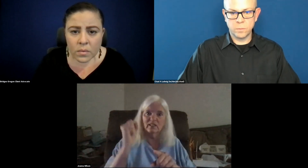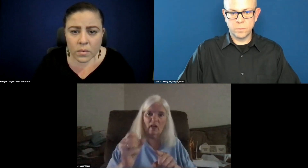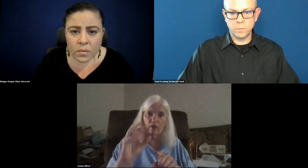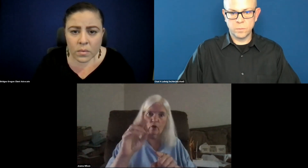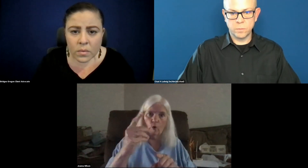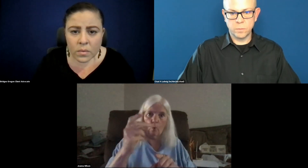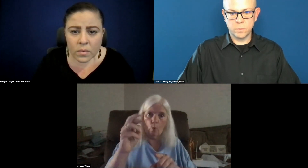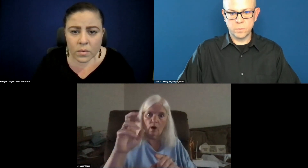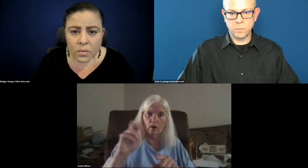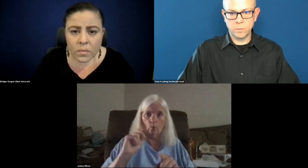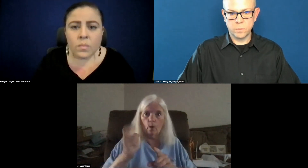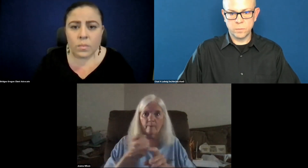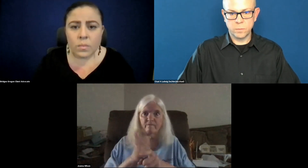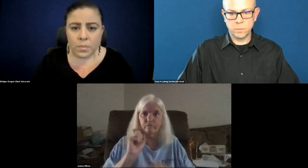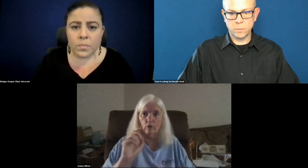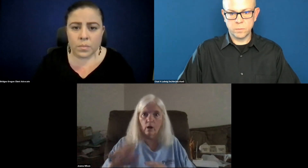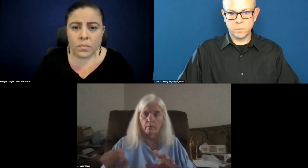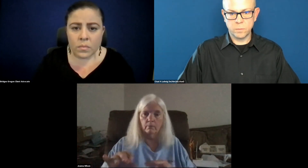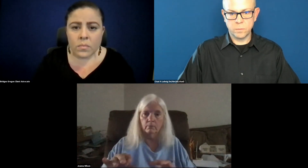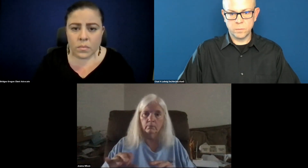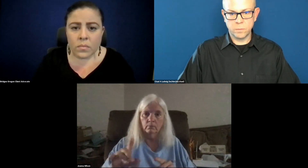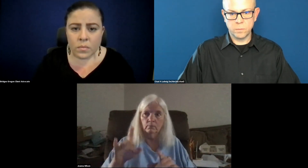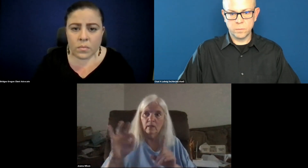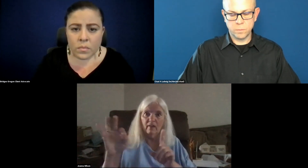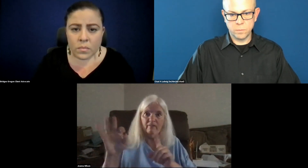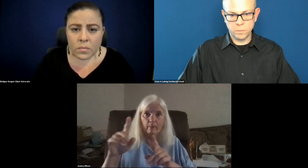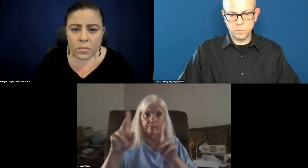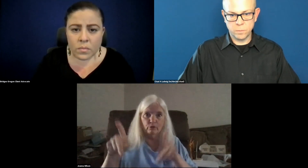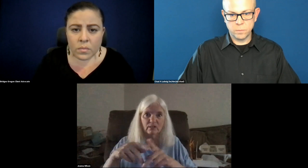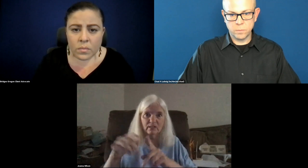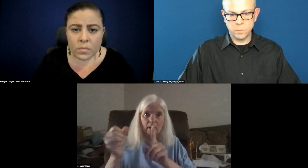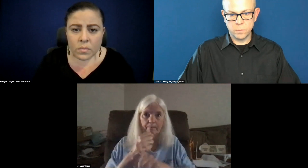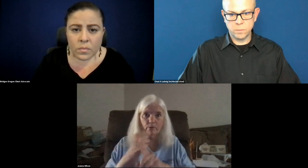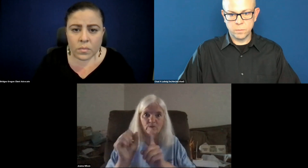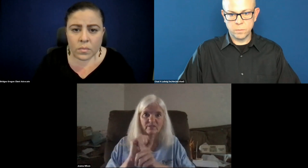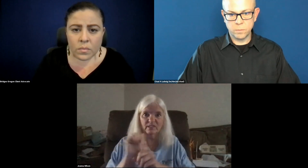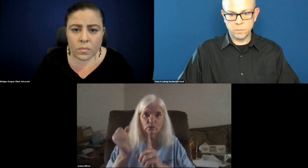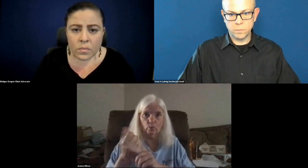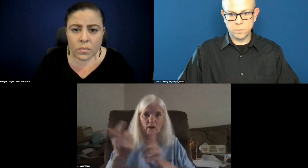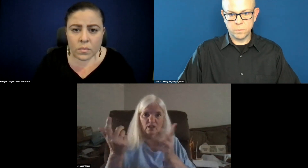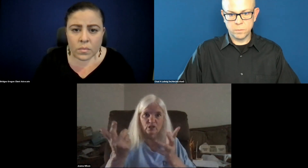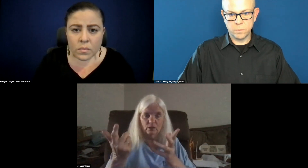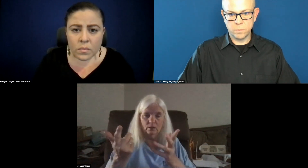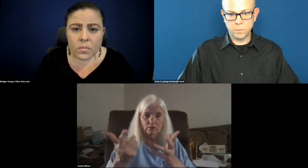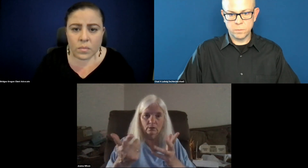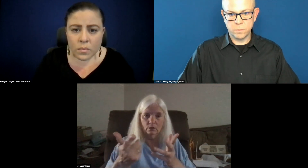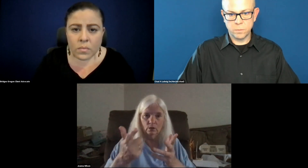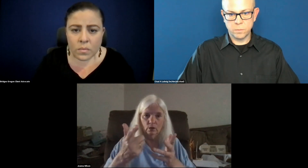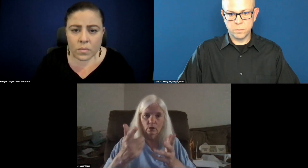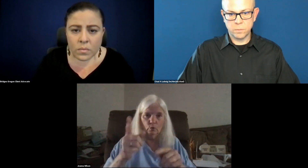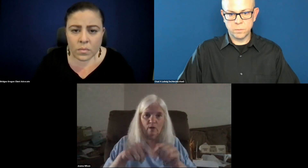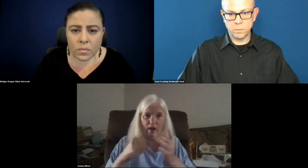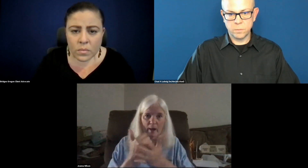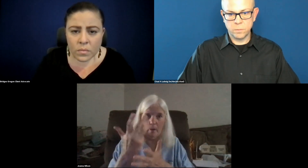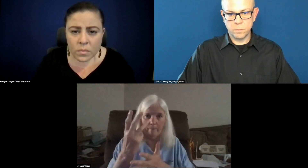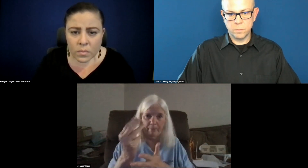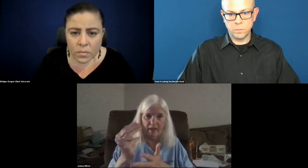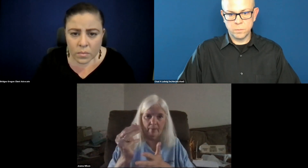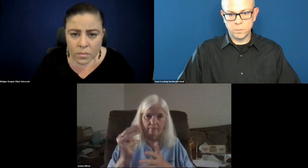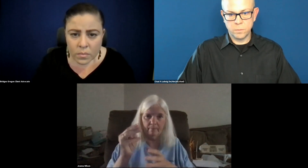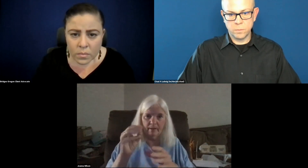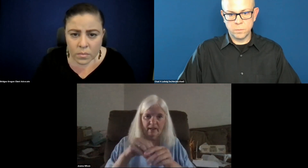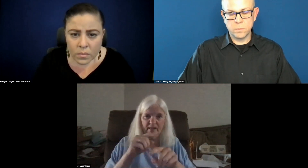somebody outside of the county, like on a southern Oregon, where I'm from, if that person is in an abusive